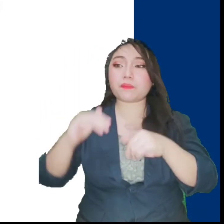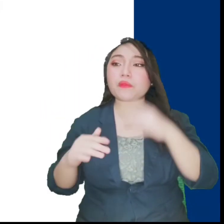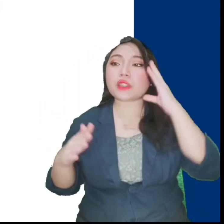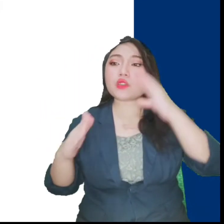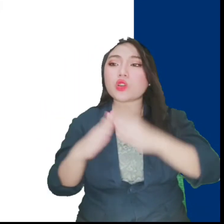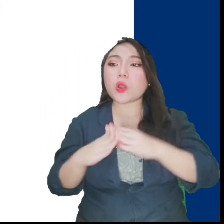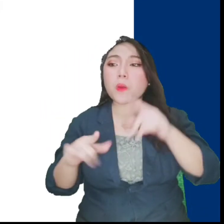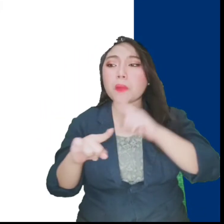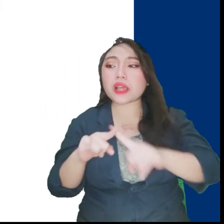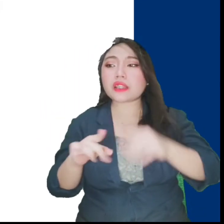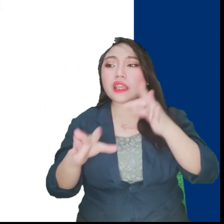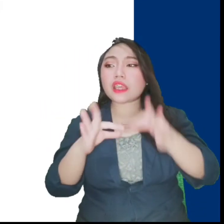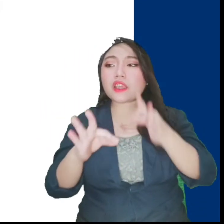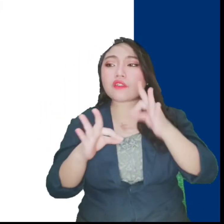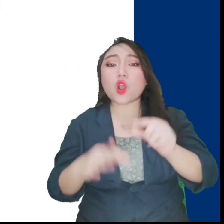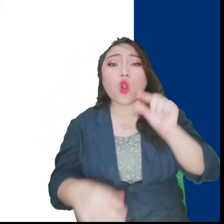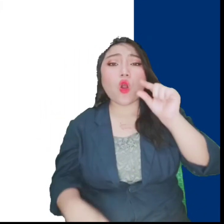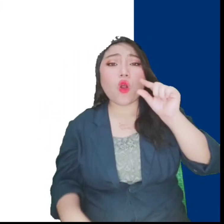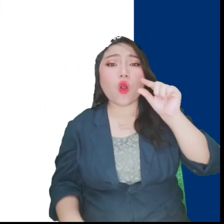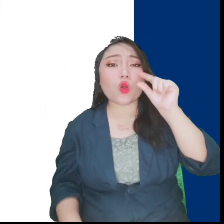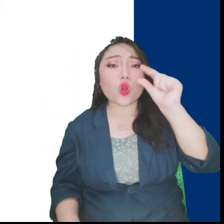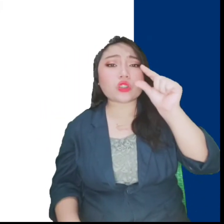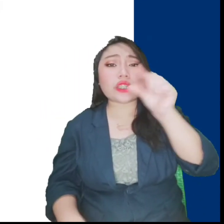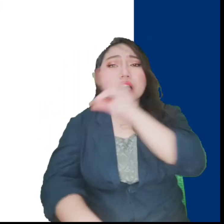both pictures.